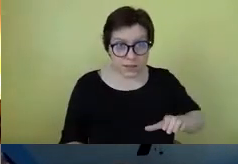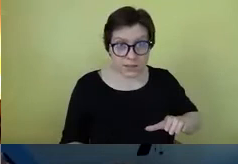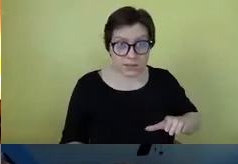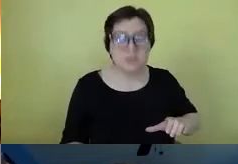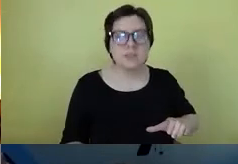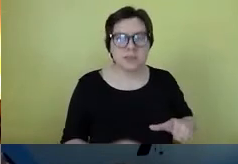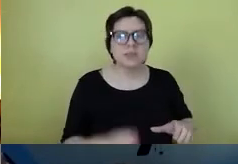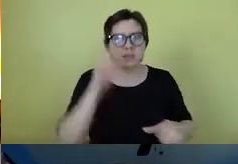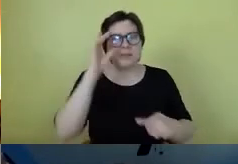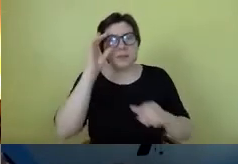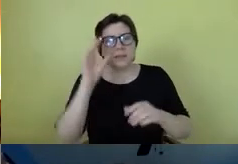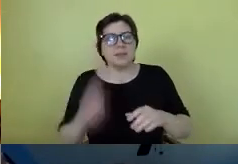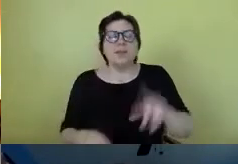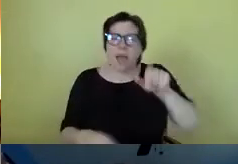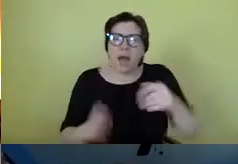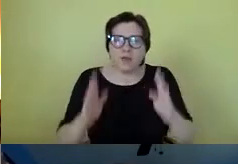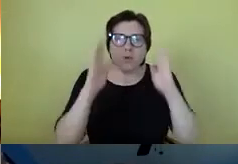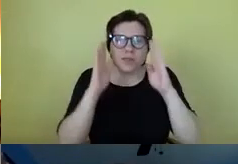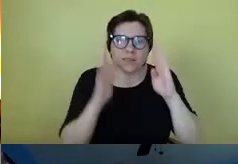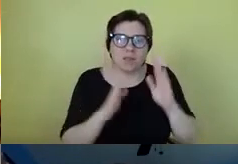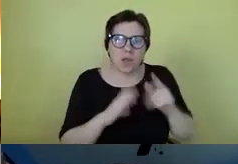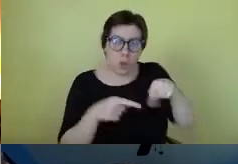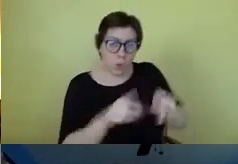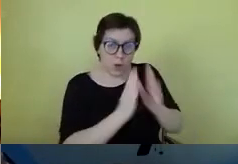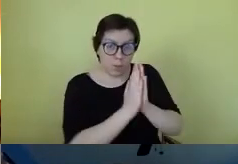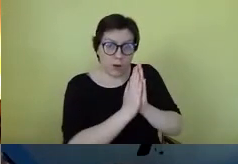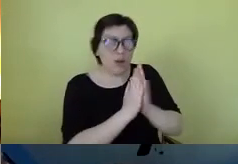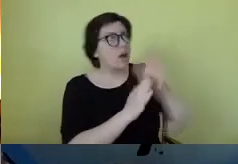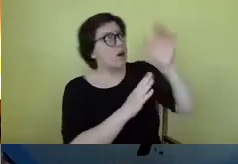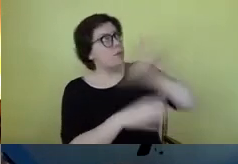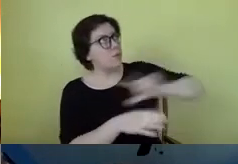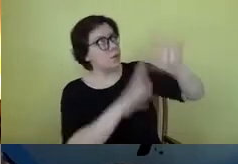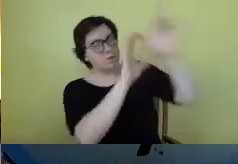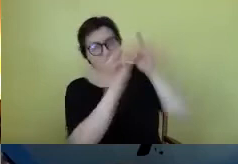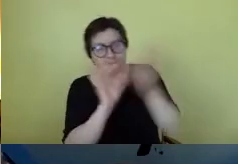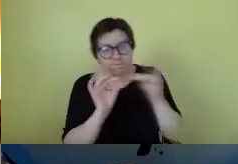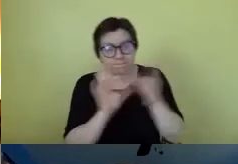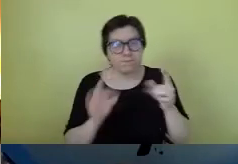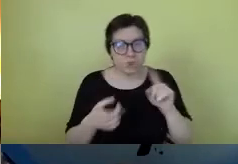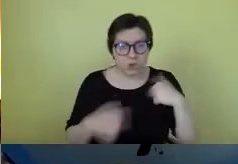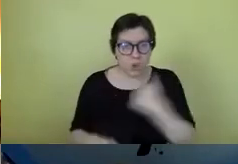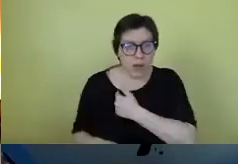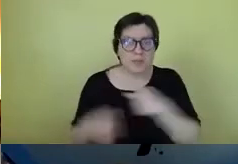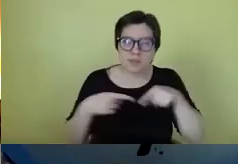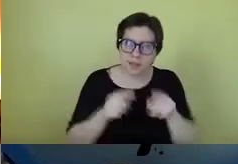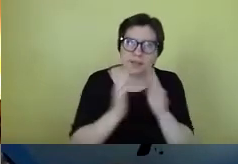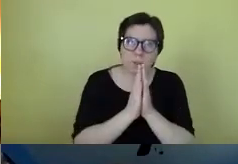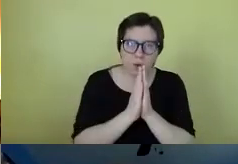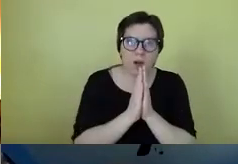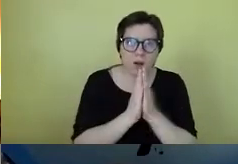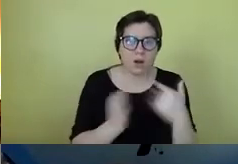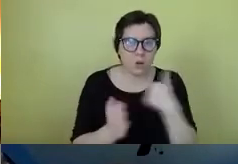hearing in your prayer. The Lord speaks to all of us in the prayer that we